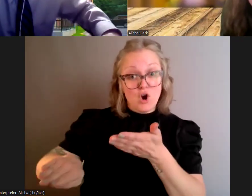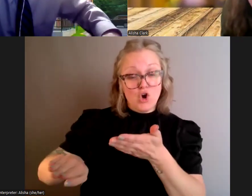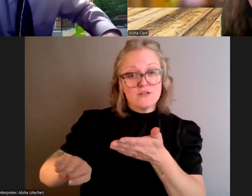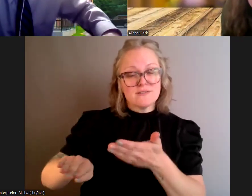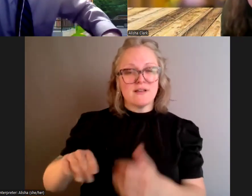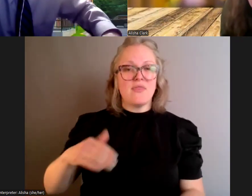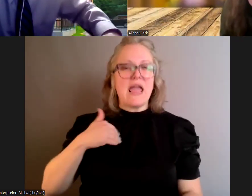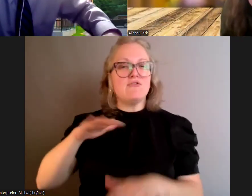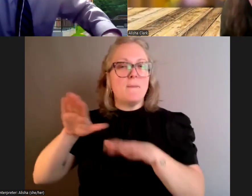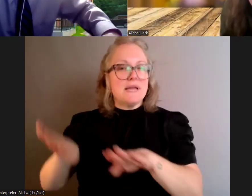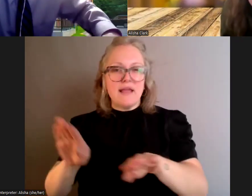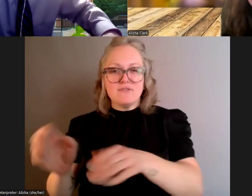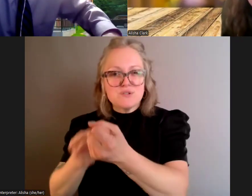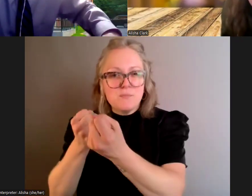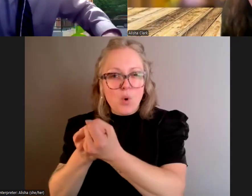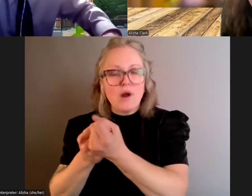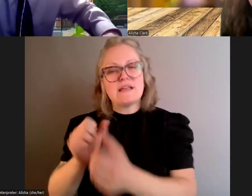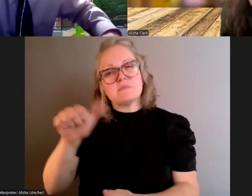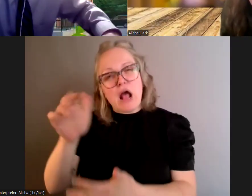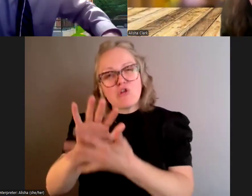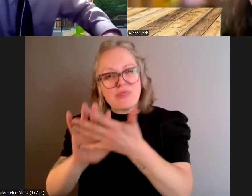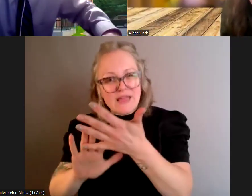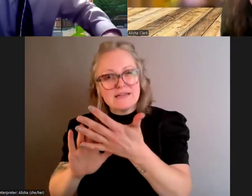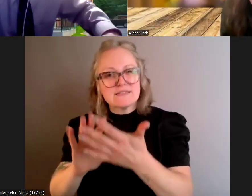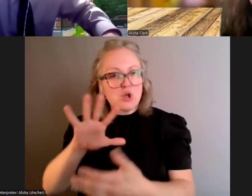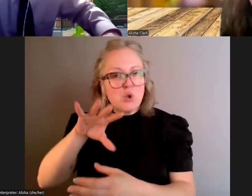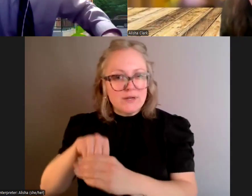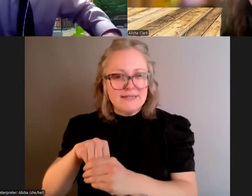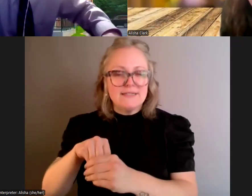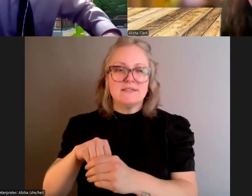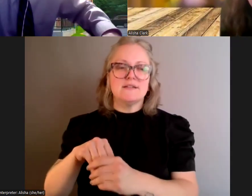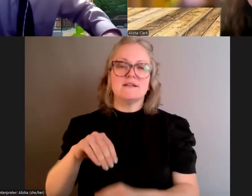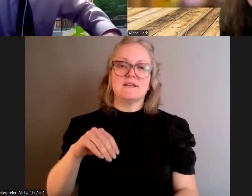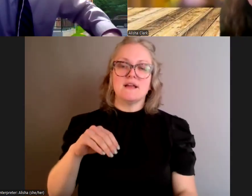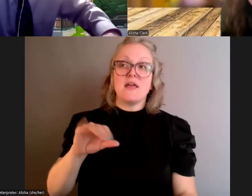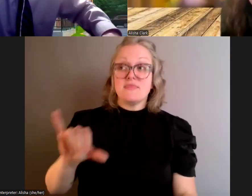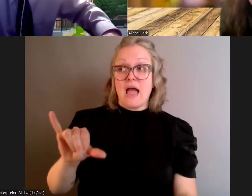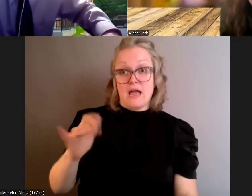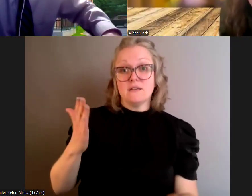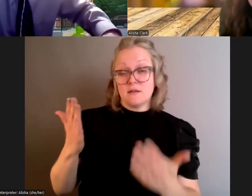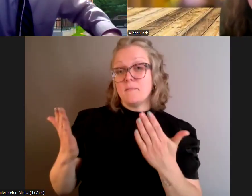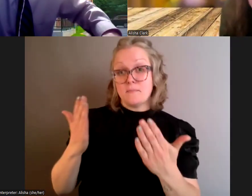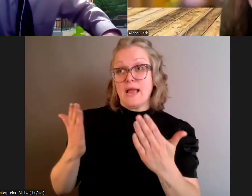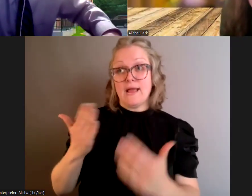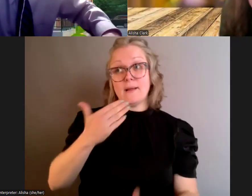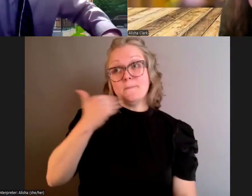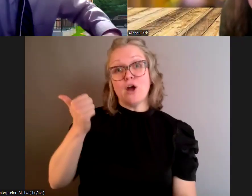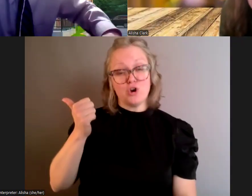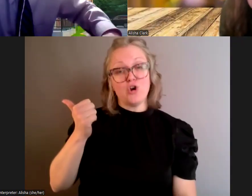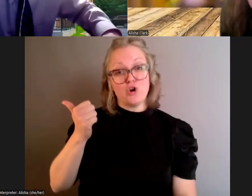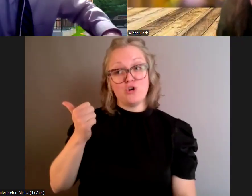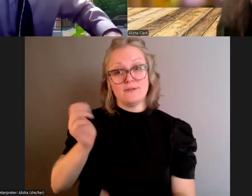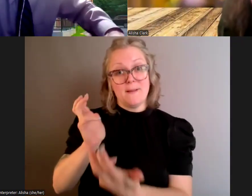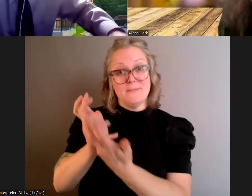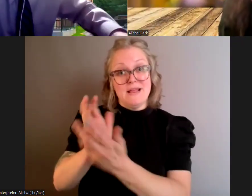behavior supports. They have some other things in there that may better meet an individual's